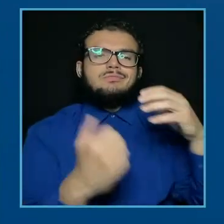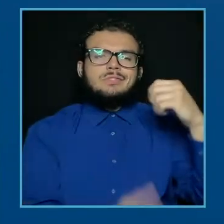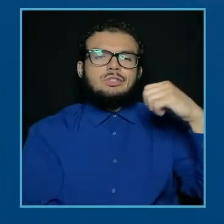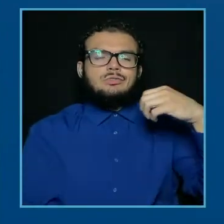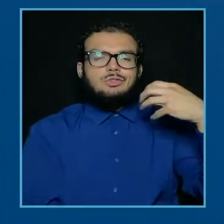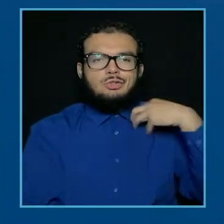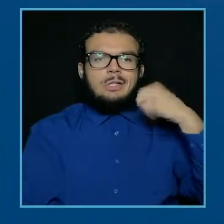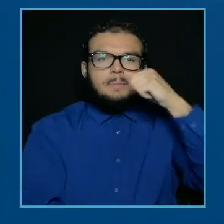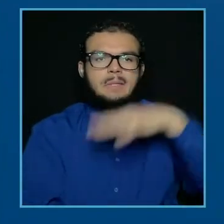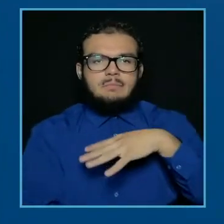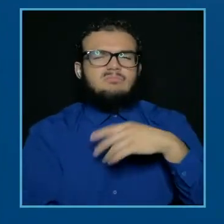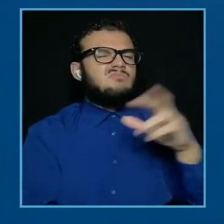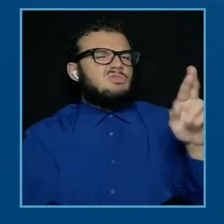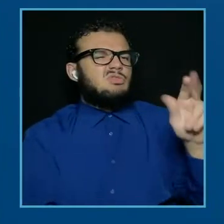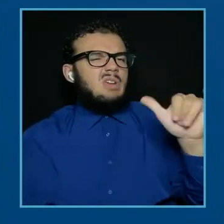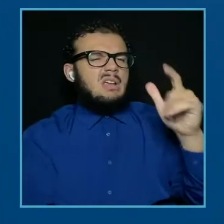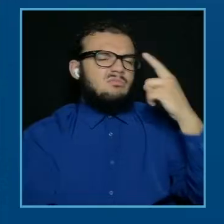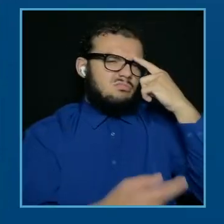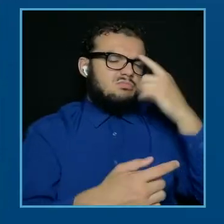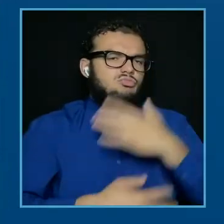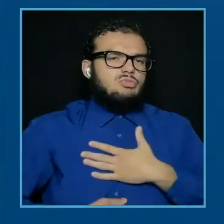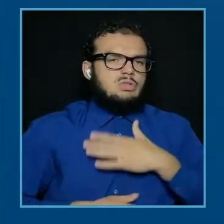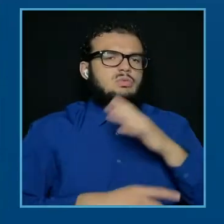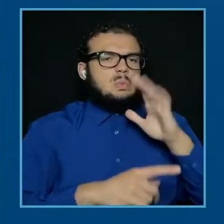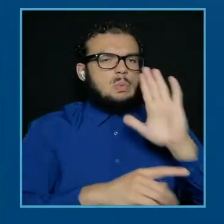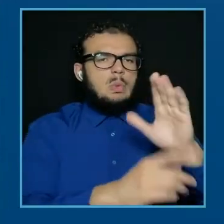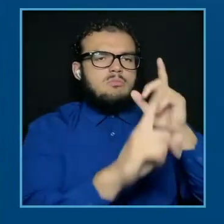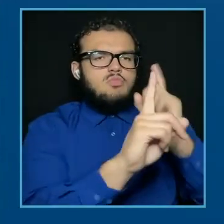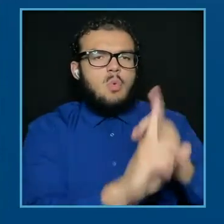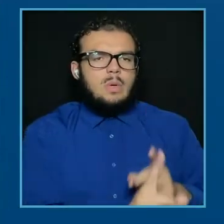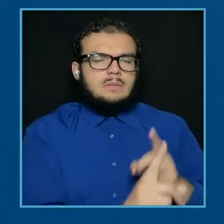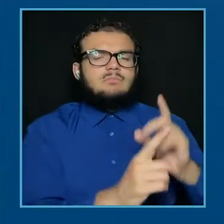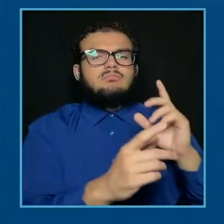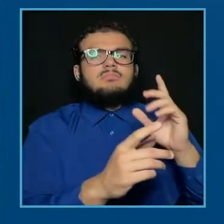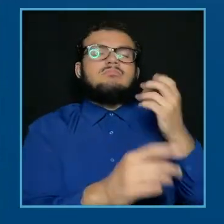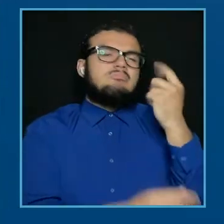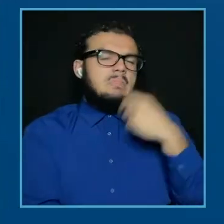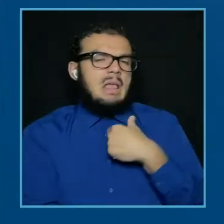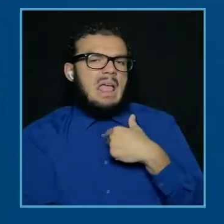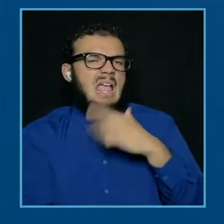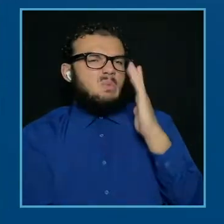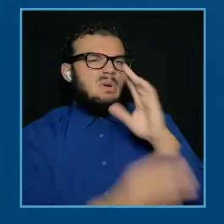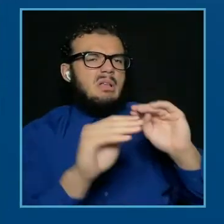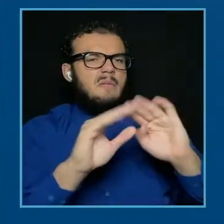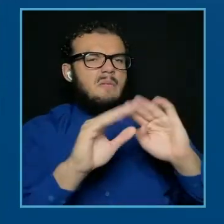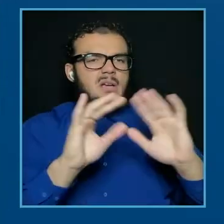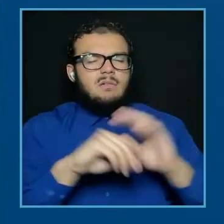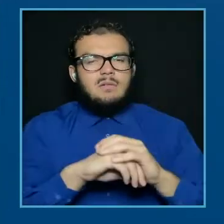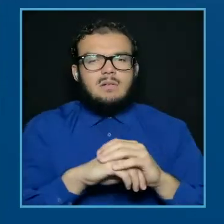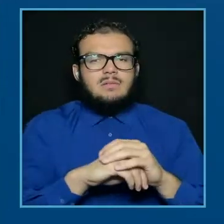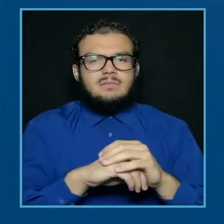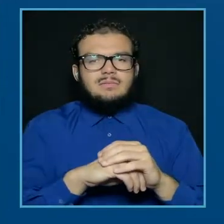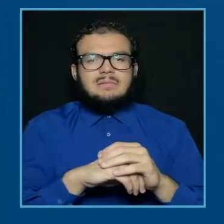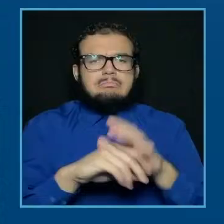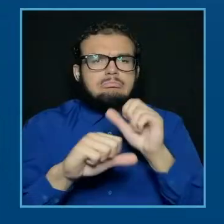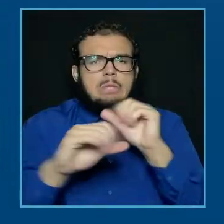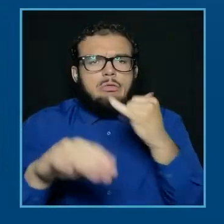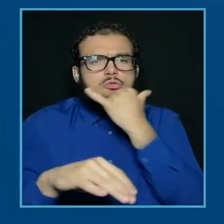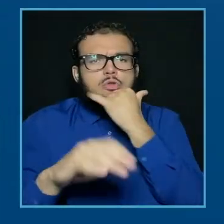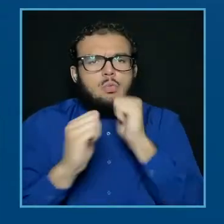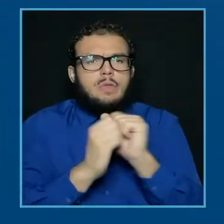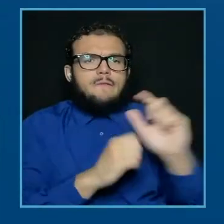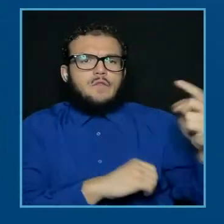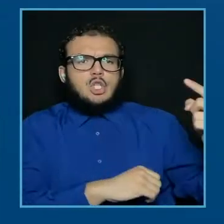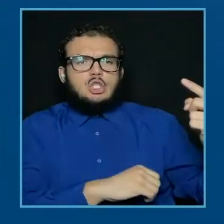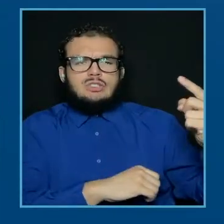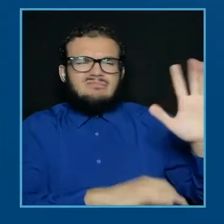Ray, I appreciate your points that you made, but let me just clarify that there's nothing wrong with the first ballot. The first ballot